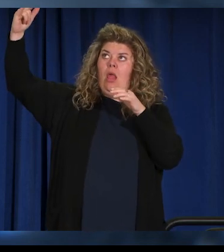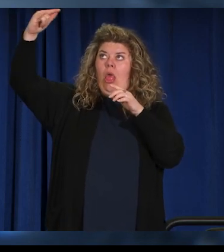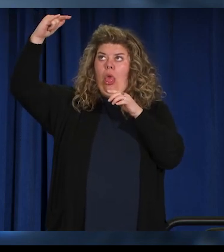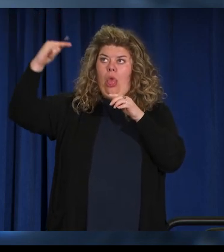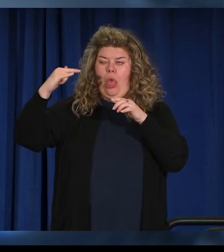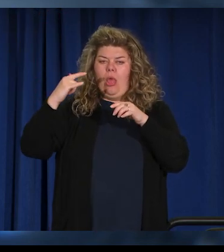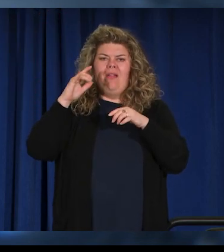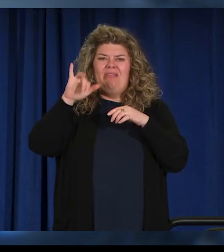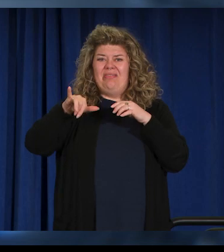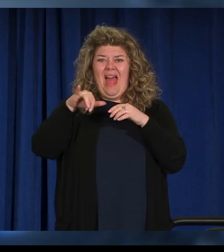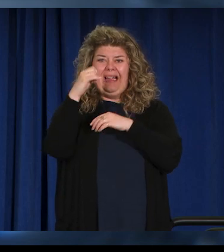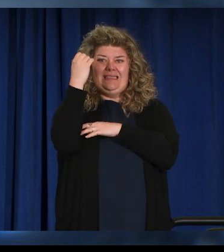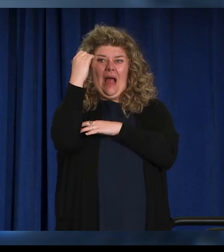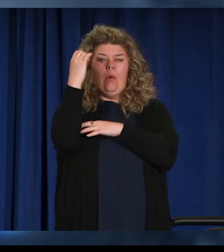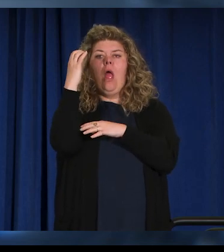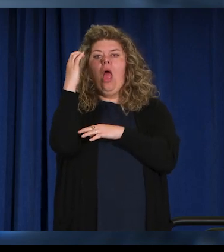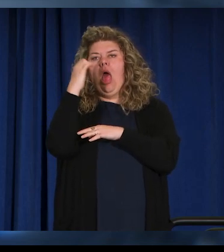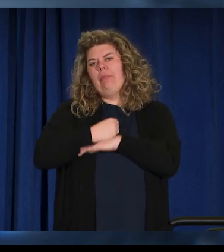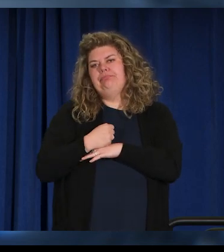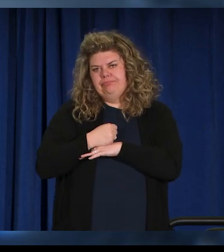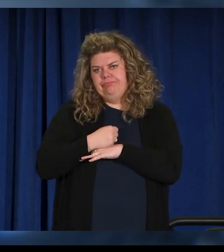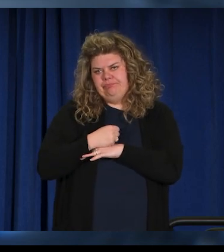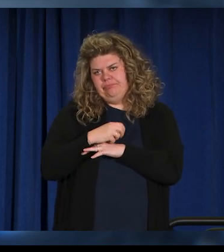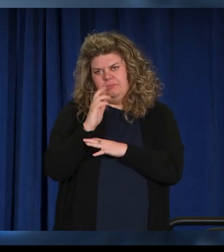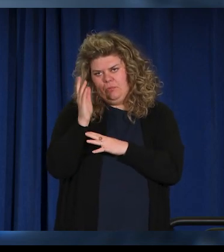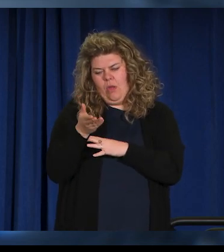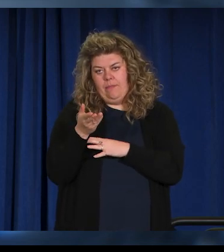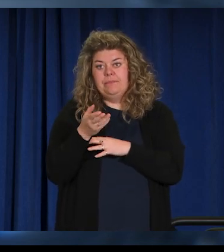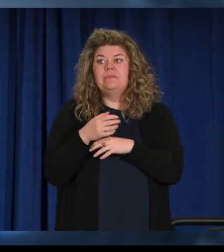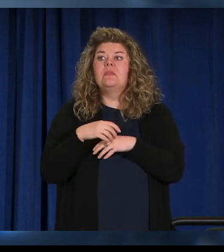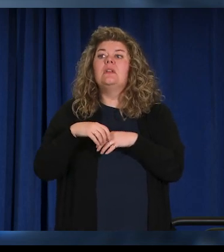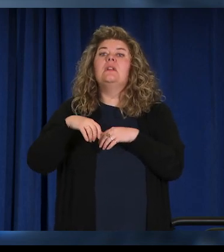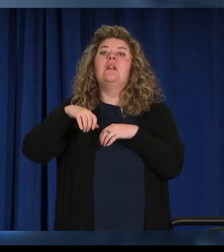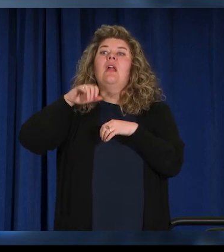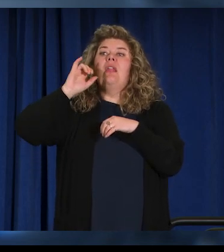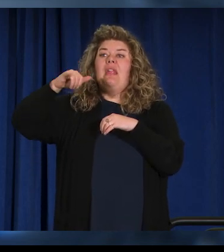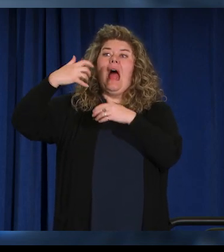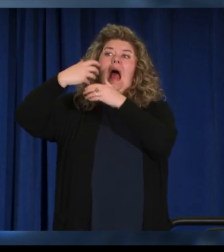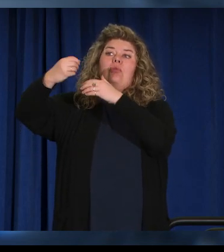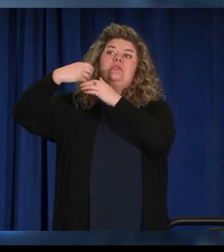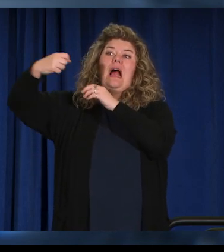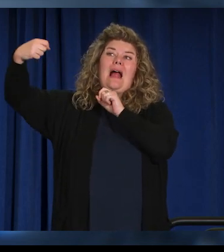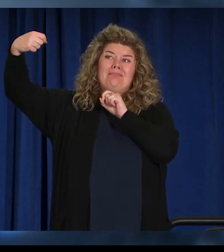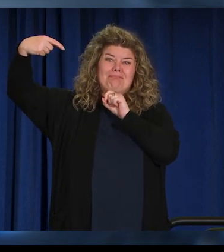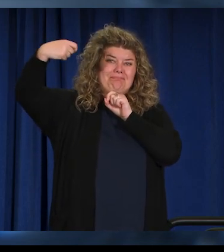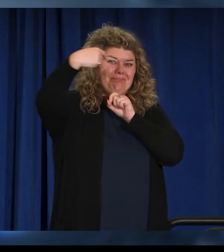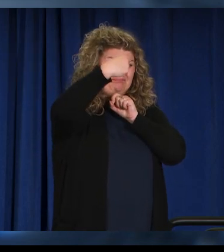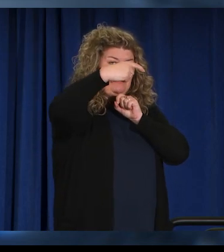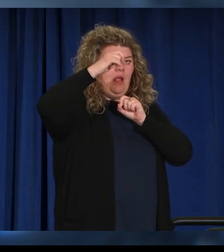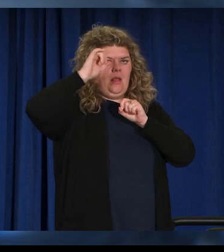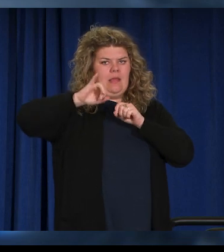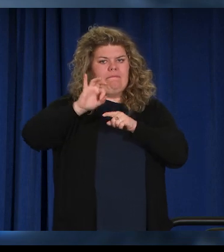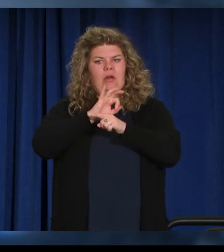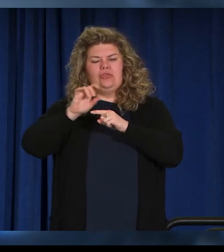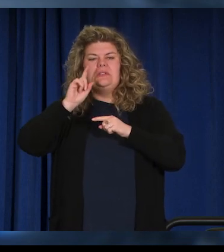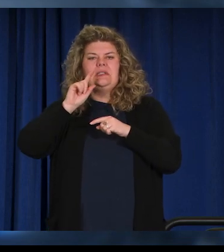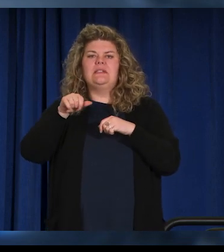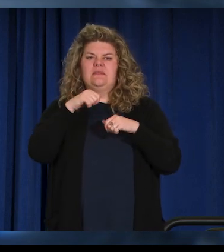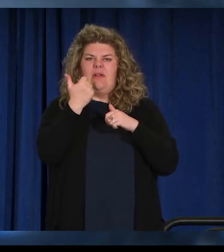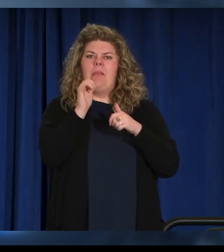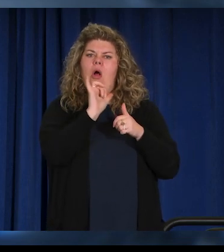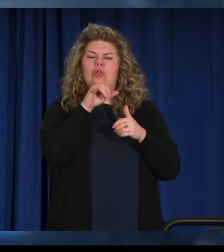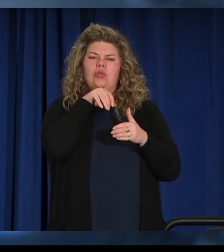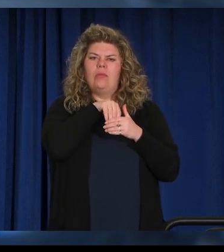basically shuts down. Beyond external influences, executive functioning is affected by physiological